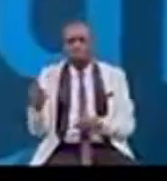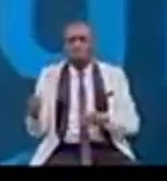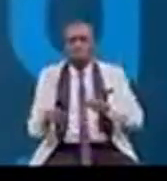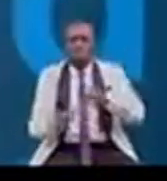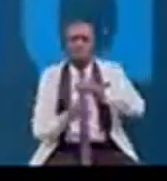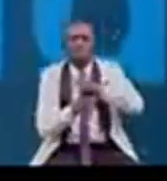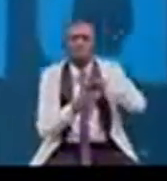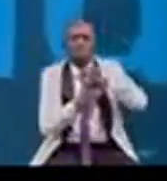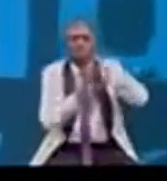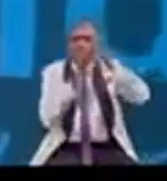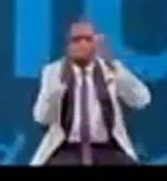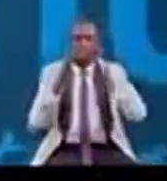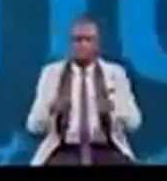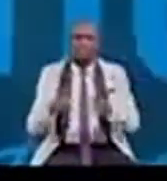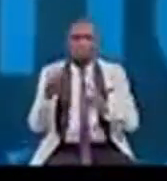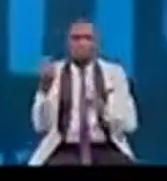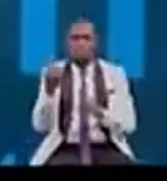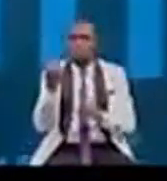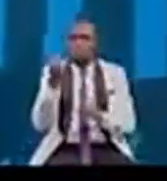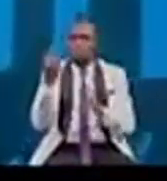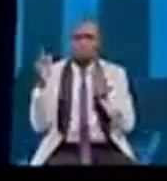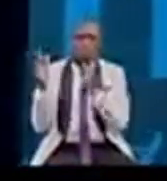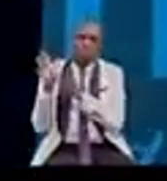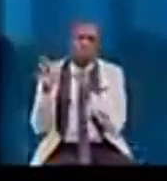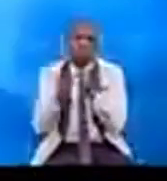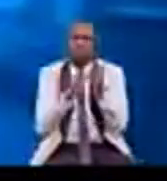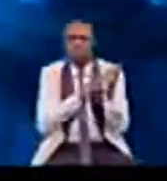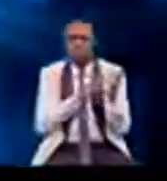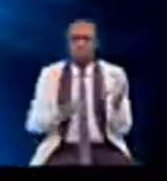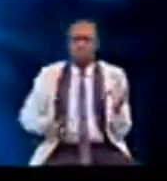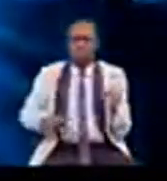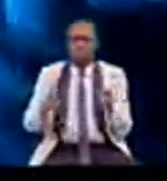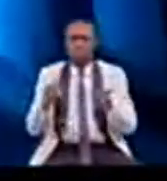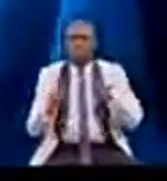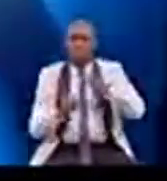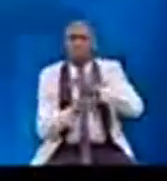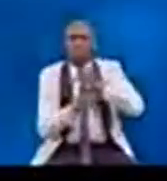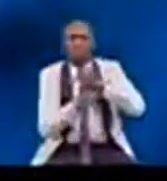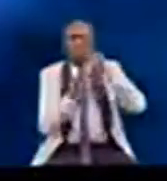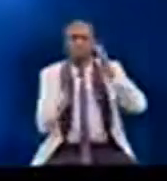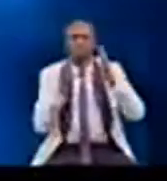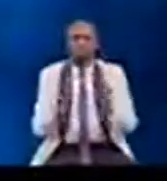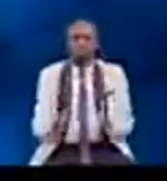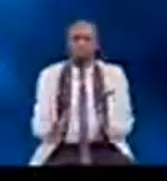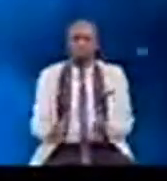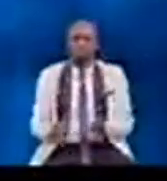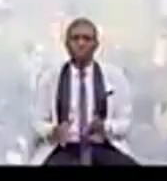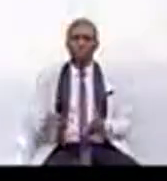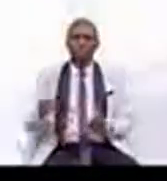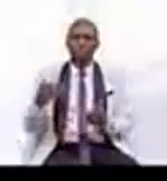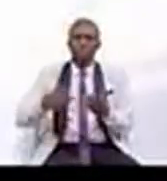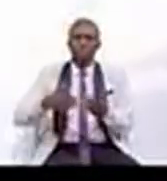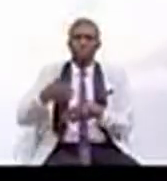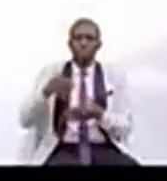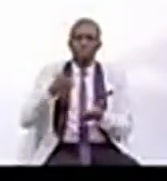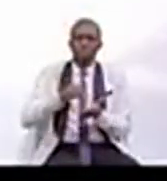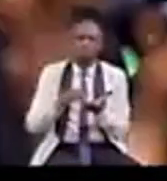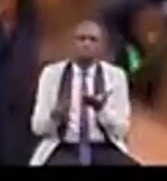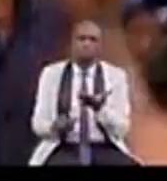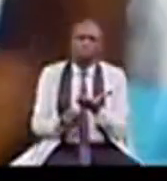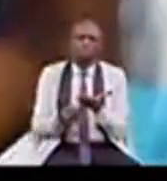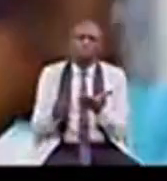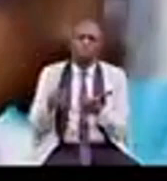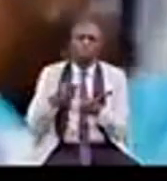except Jesus Christ the advocate. After November comes December. Tis the season